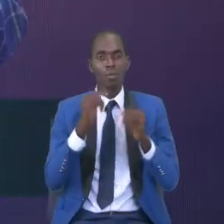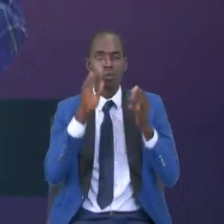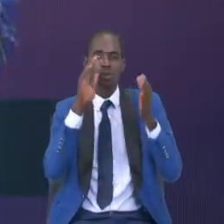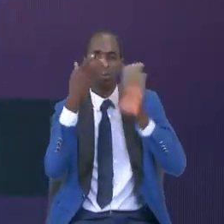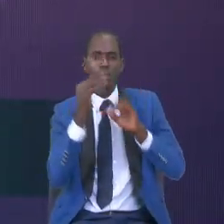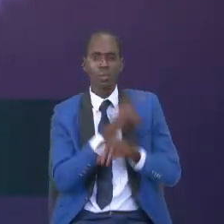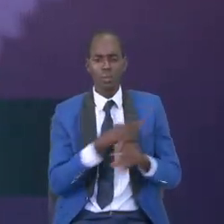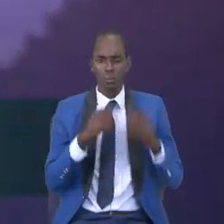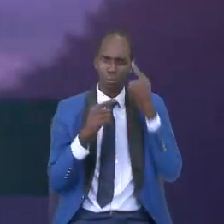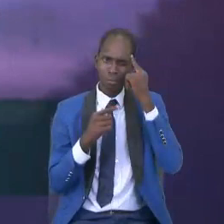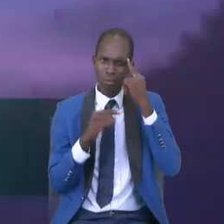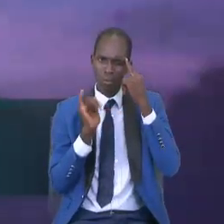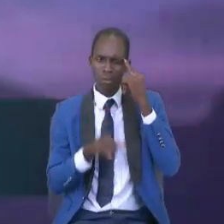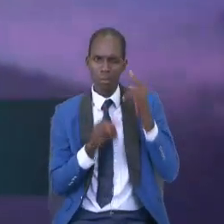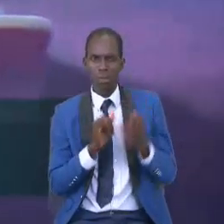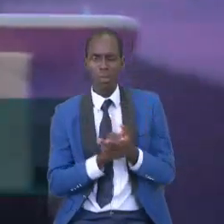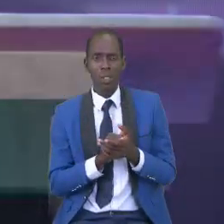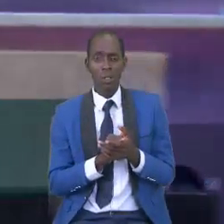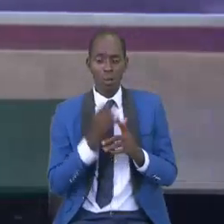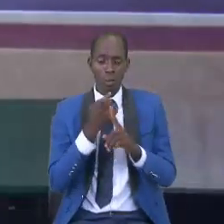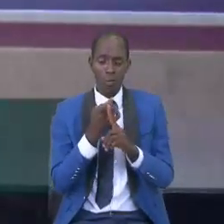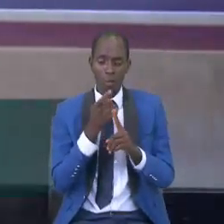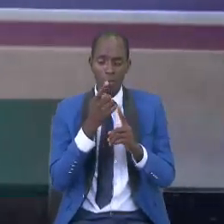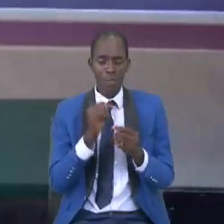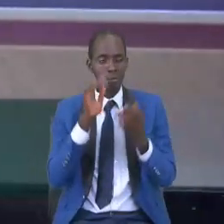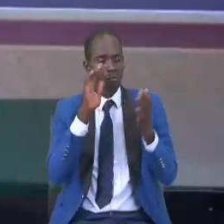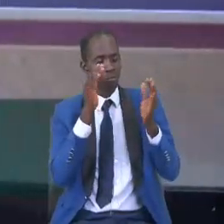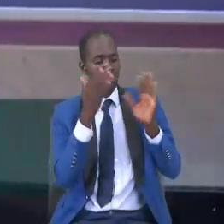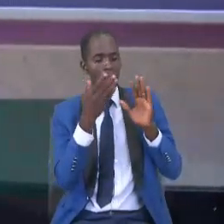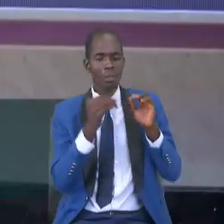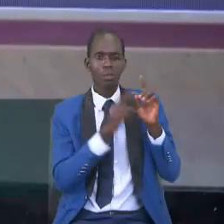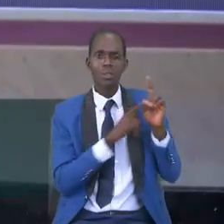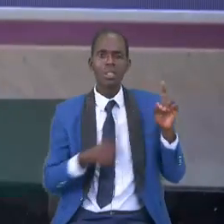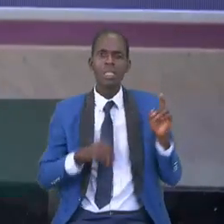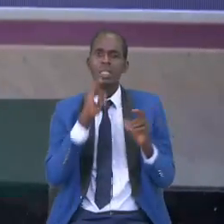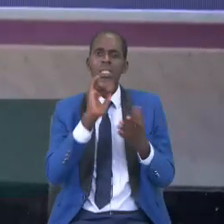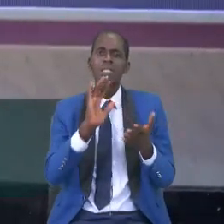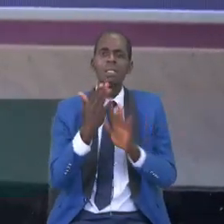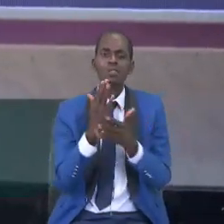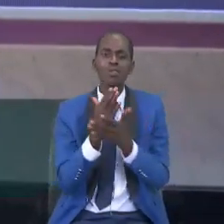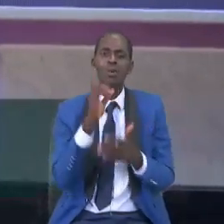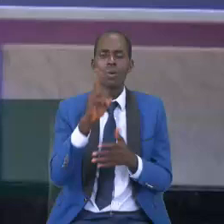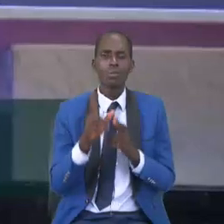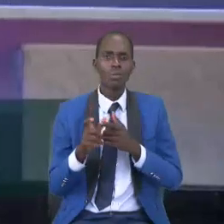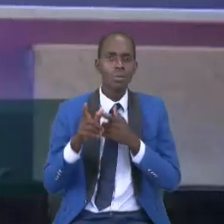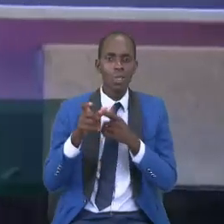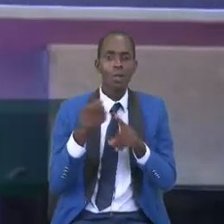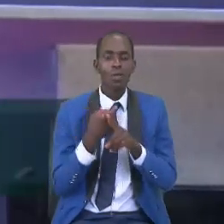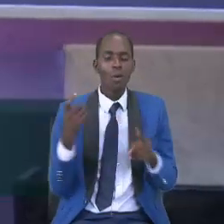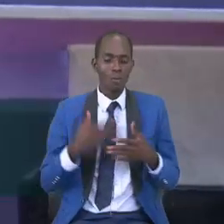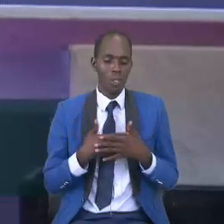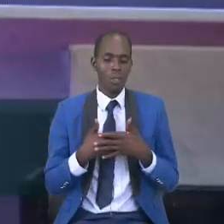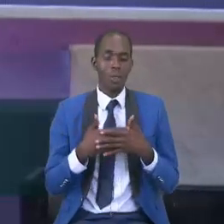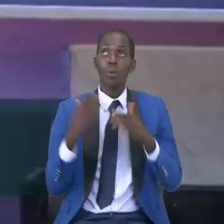that. From the presence of the Lord. It's like somebody running away from air. Then